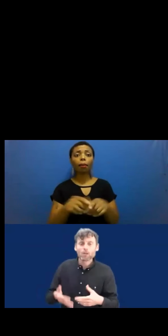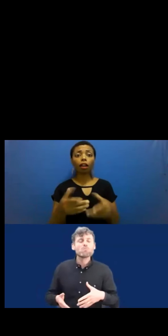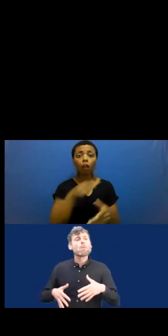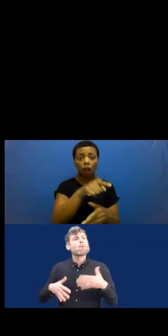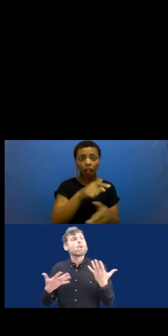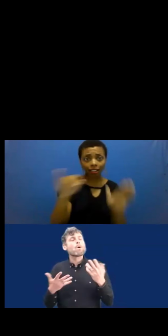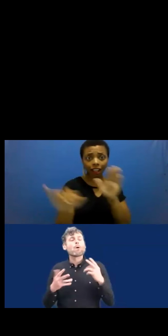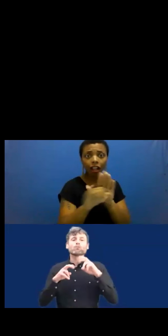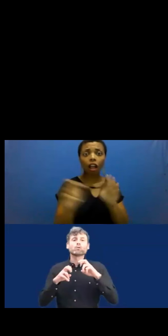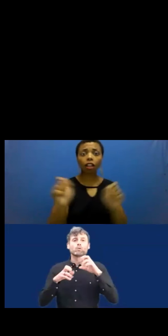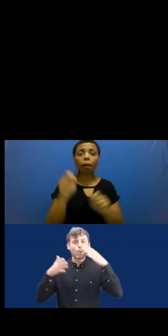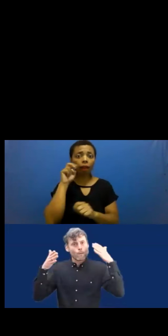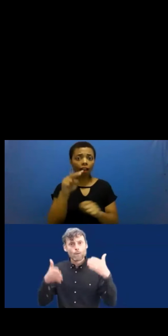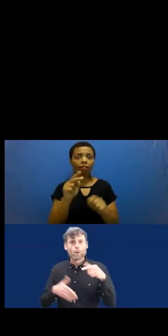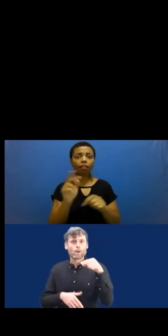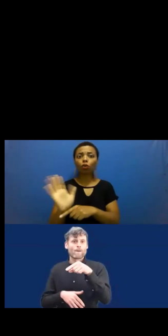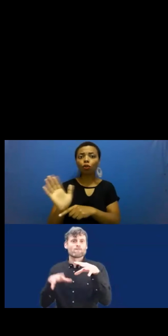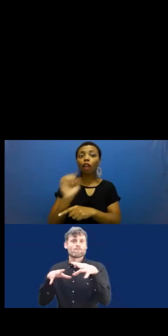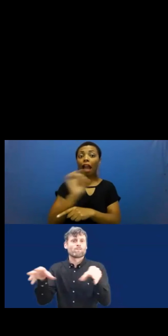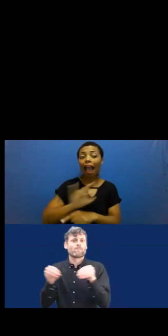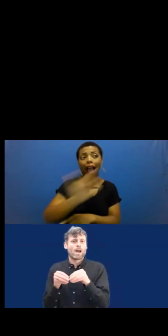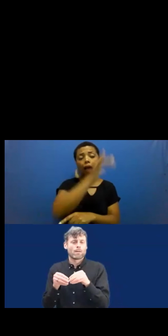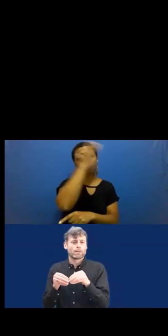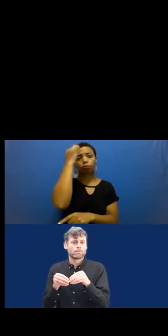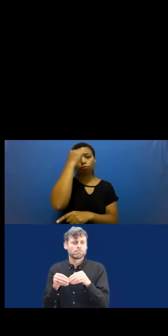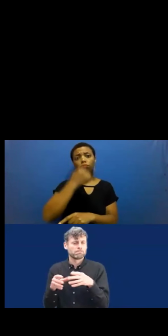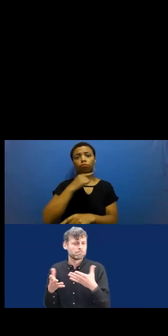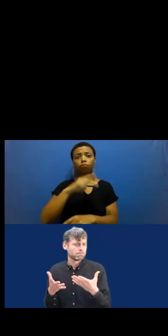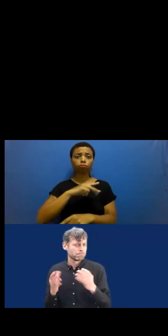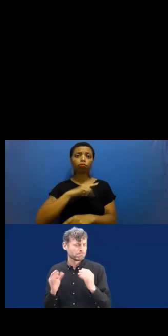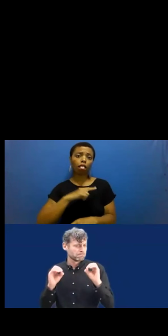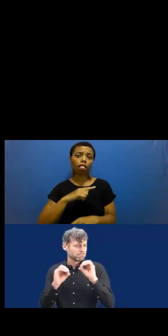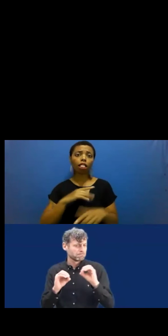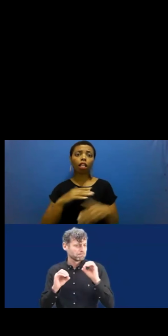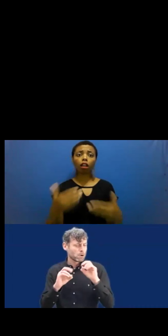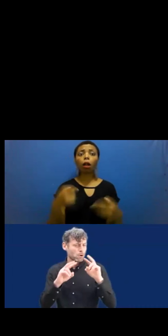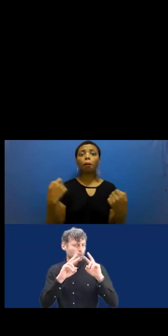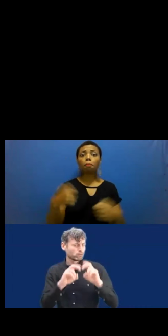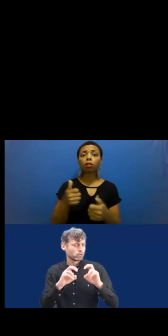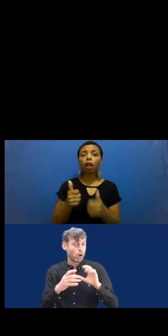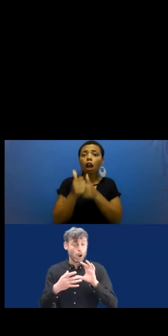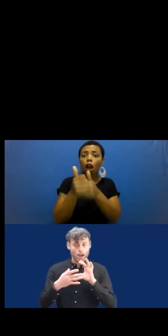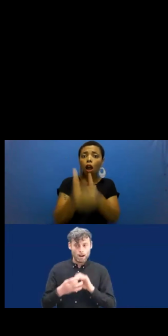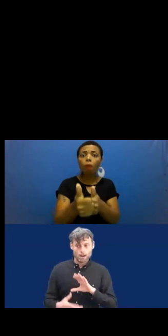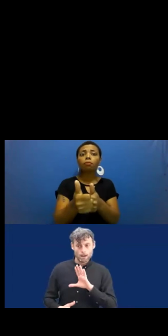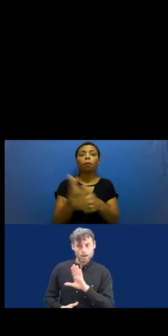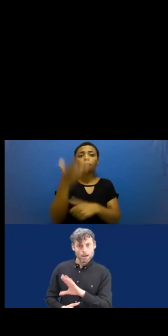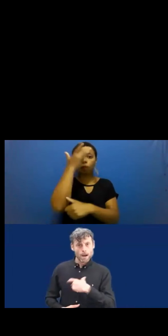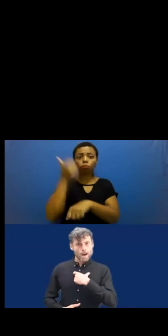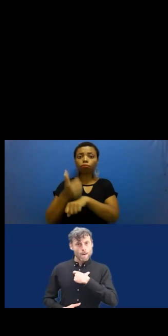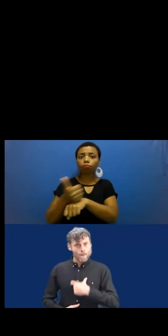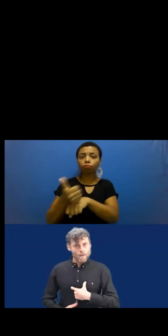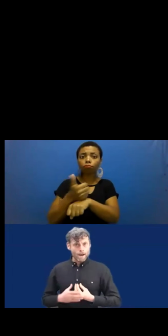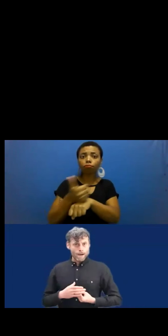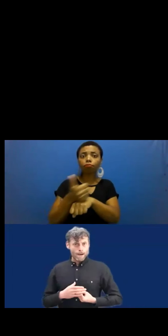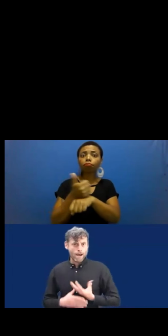individual and the unique personality, which encourages professionals to apply their support or services to the